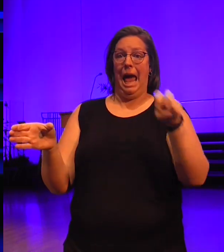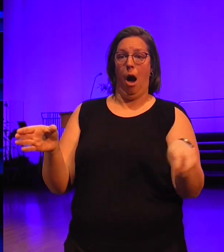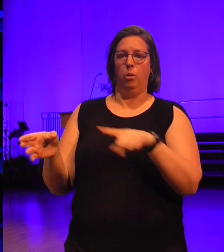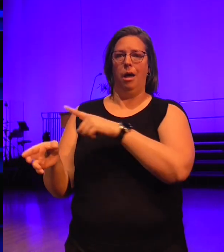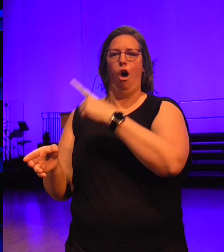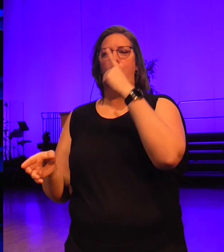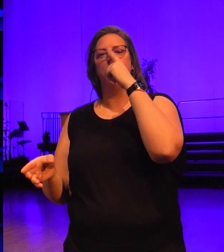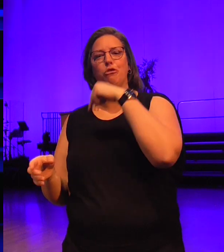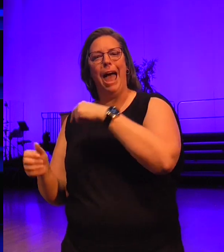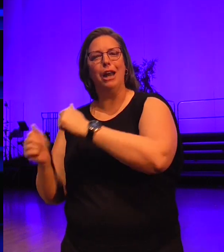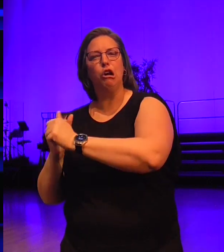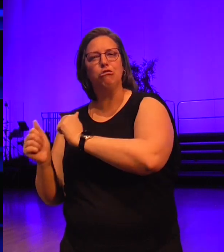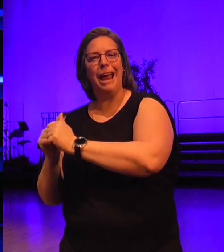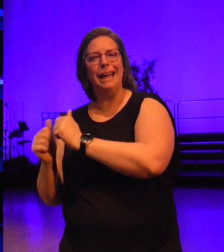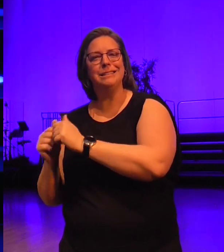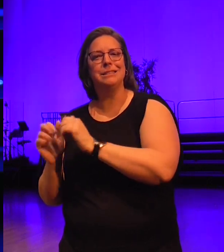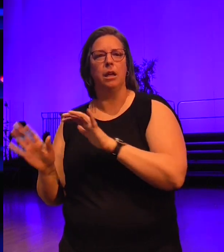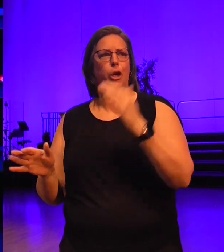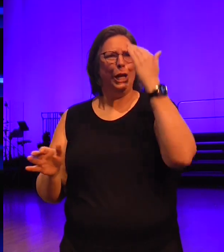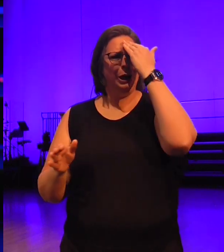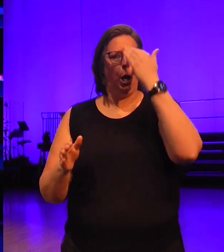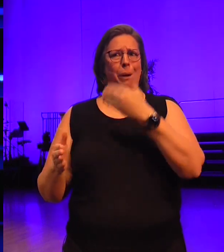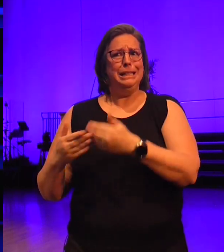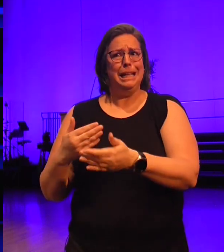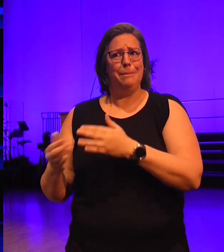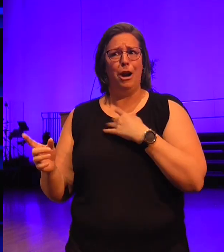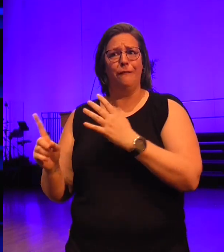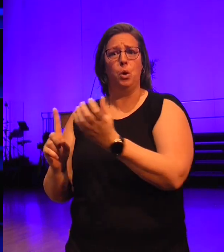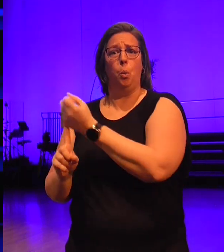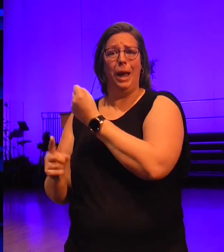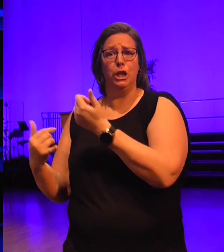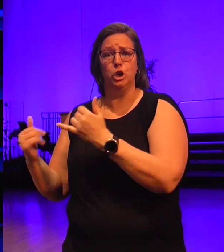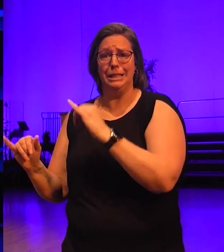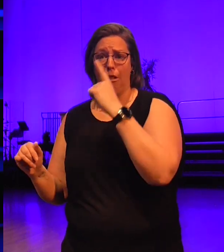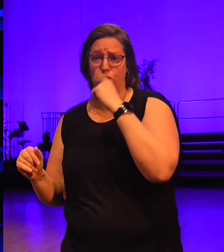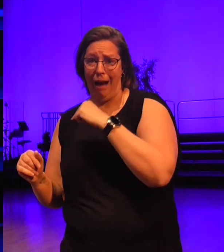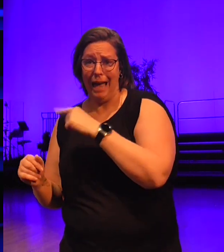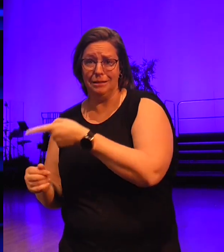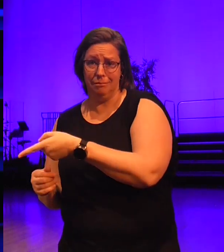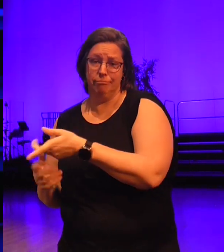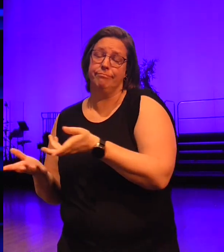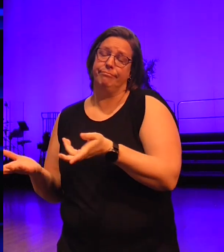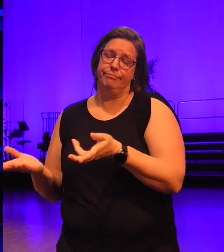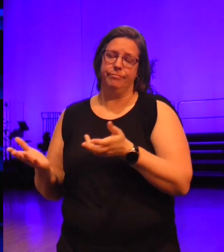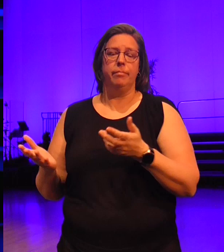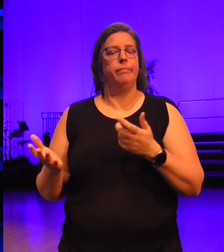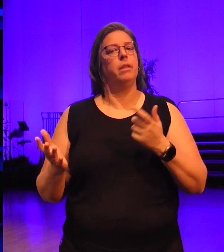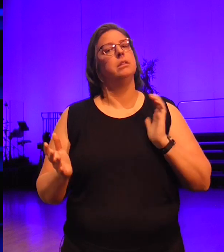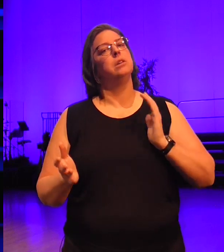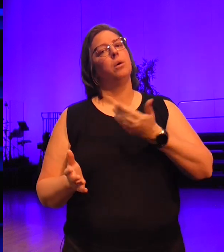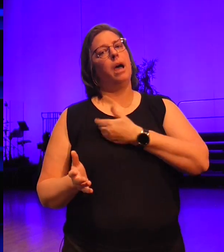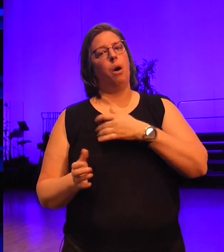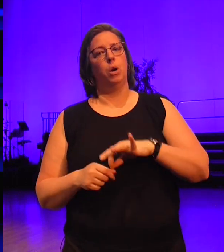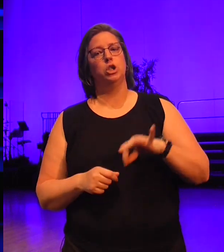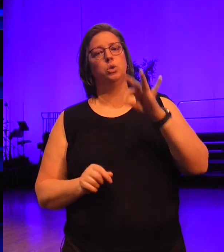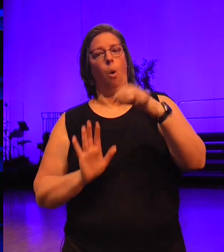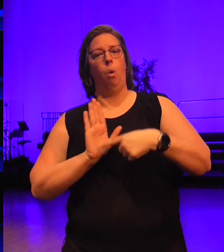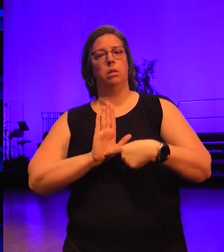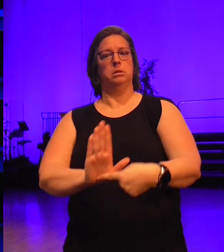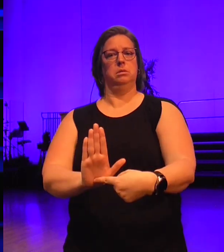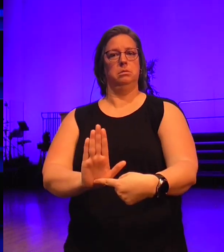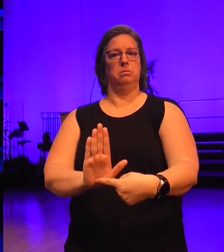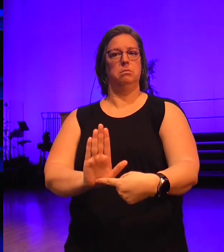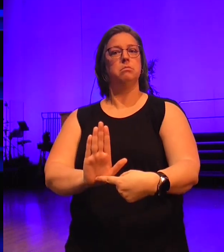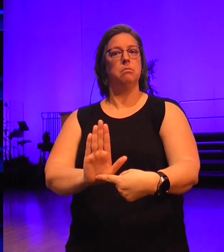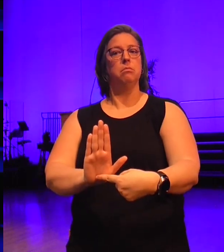you win, you're still a rat. And we can put our souls up front. We can be authentic, and we can